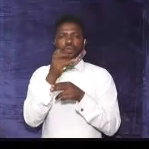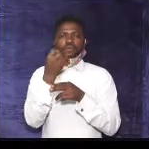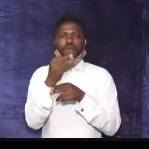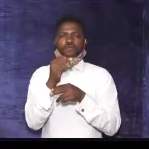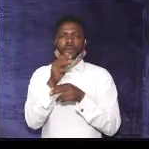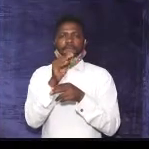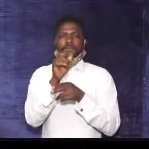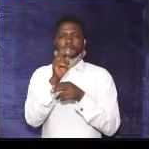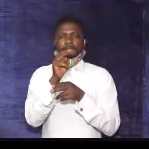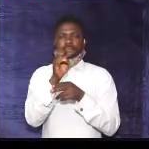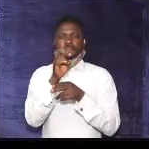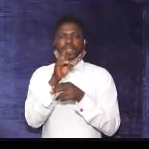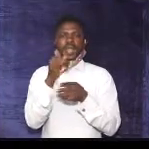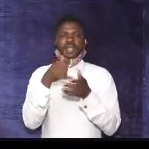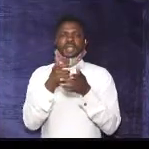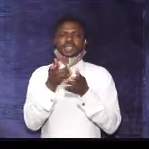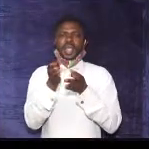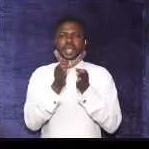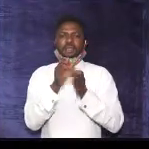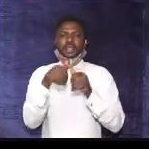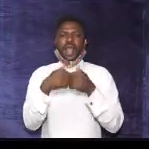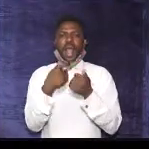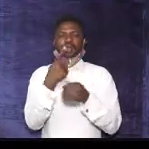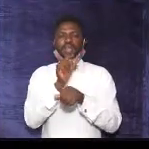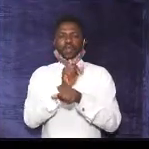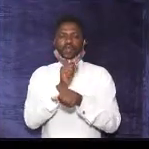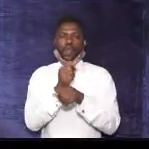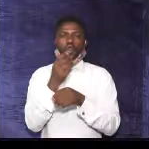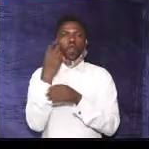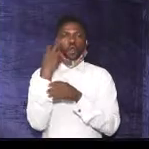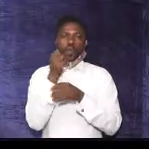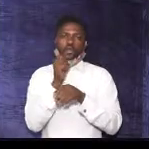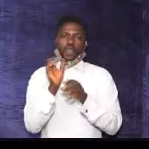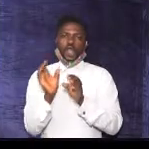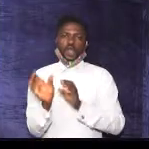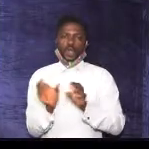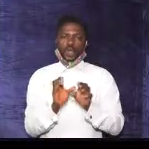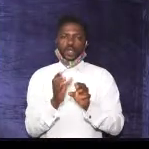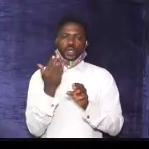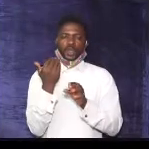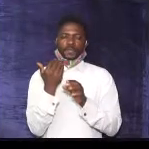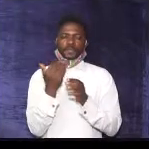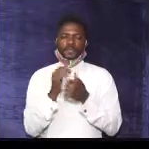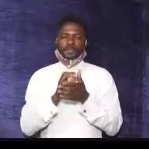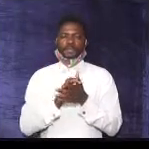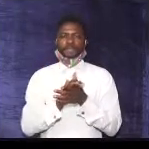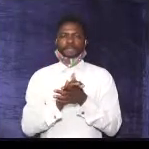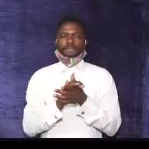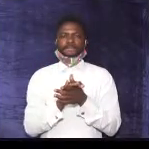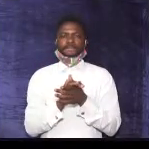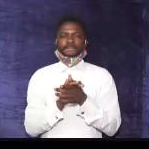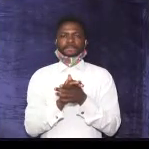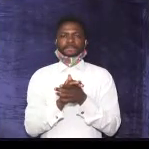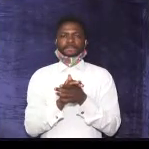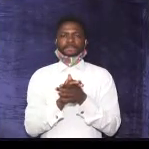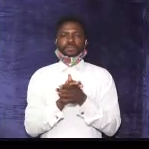manner because it explains how the work was done.